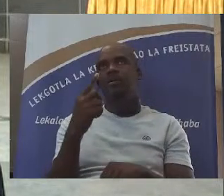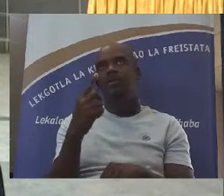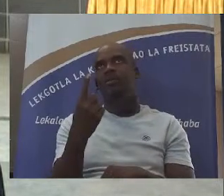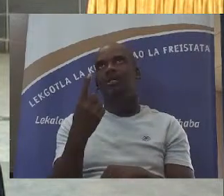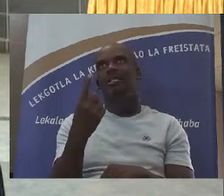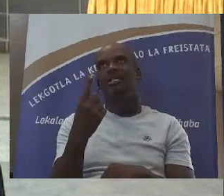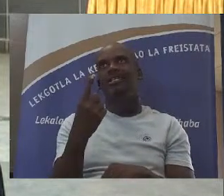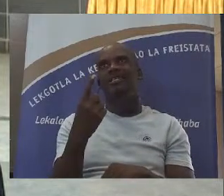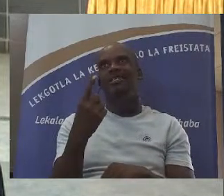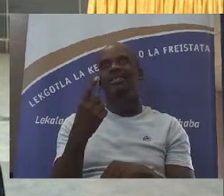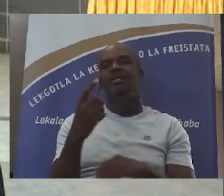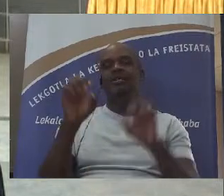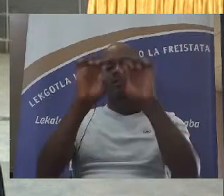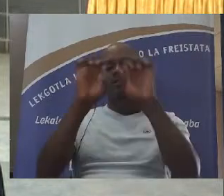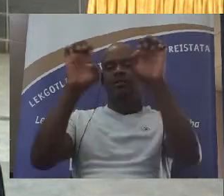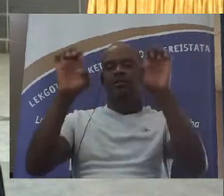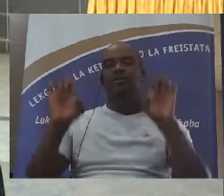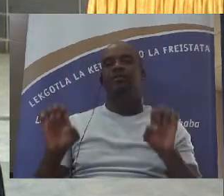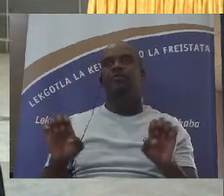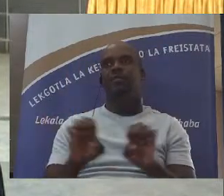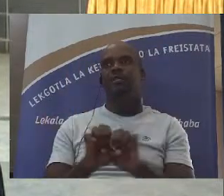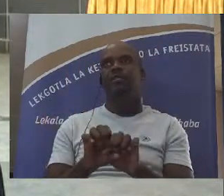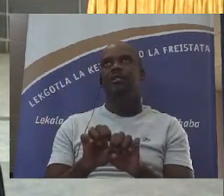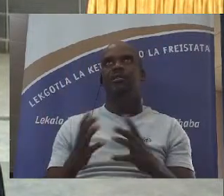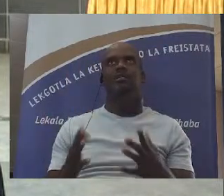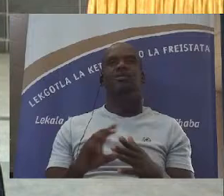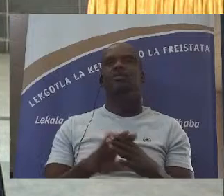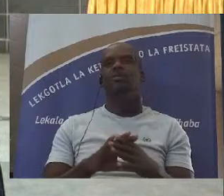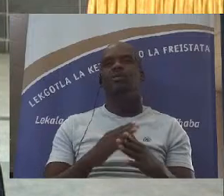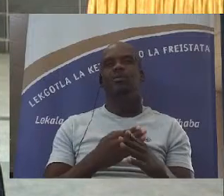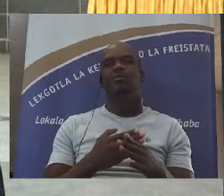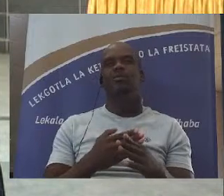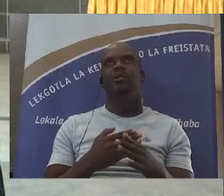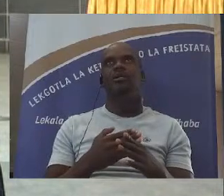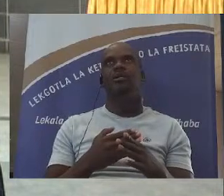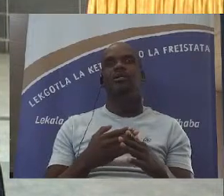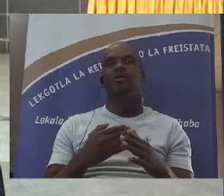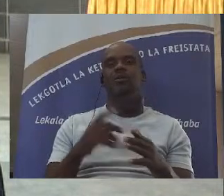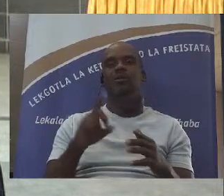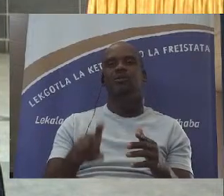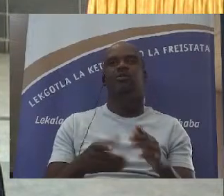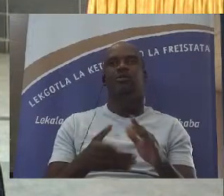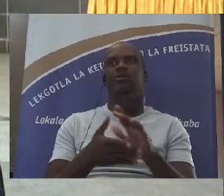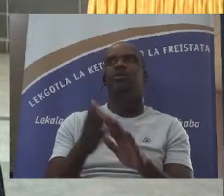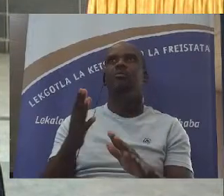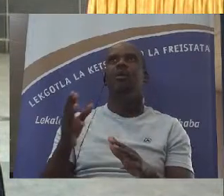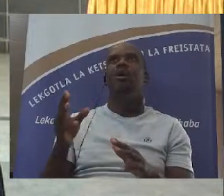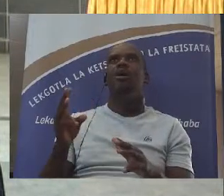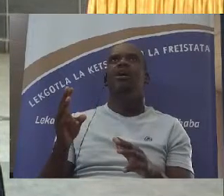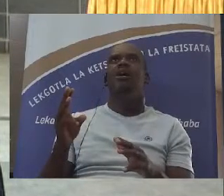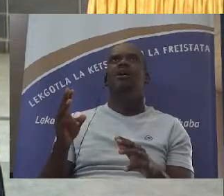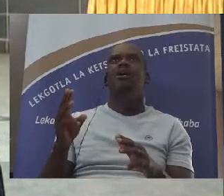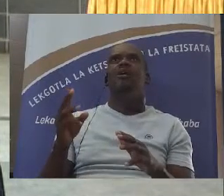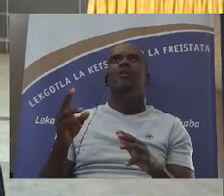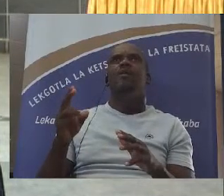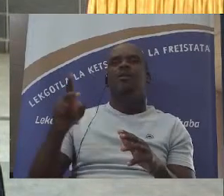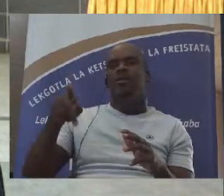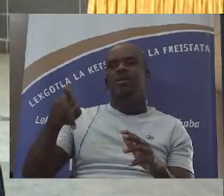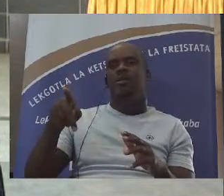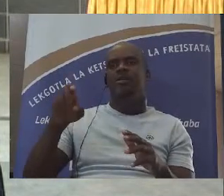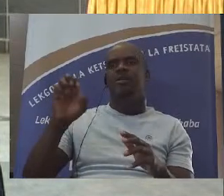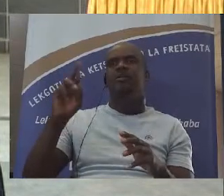your certificate of, because you have to go to manpower in Petersburg, and then